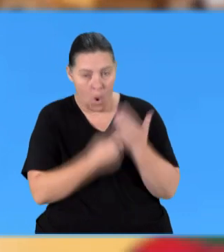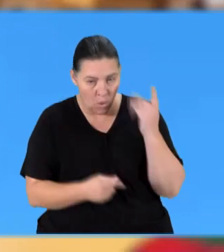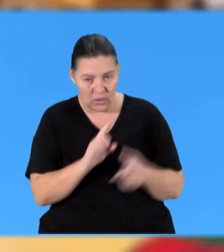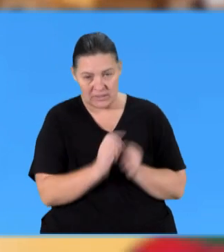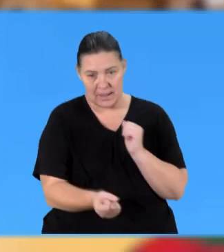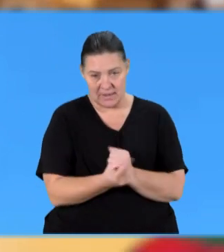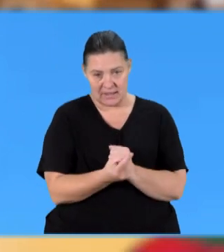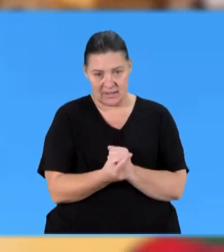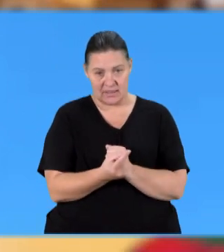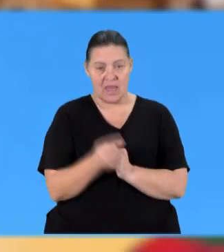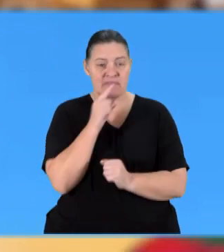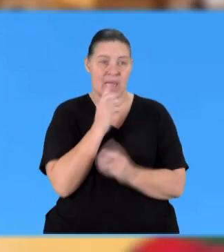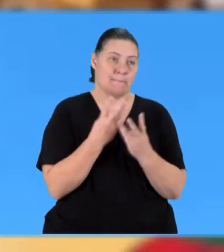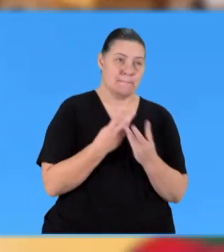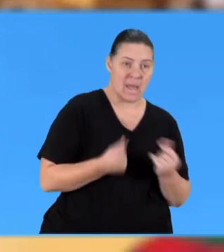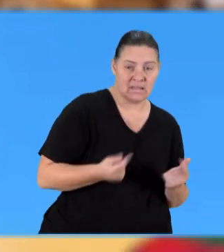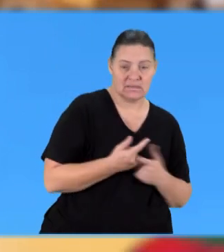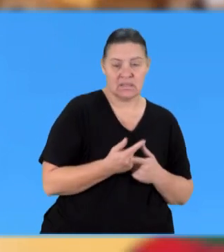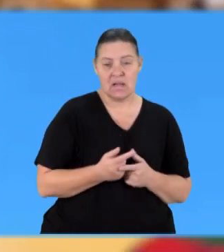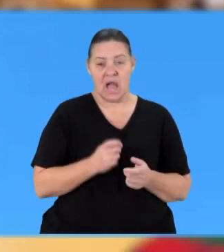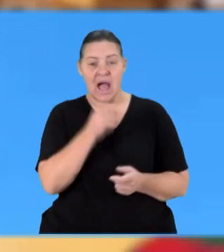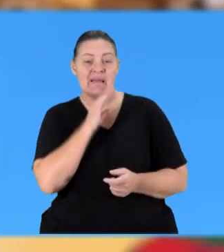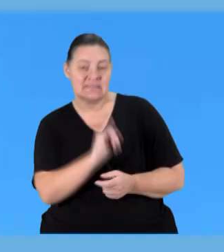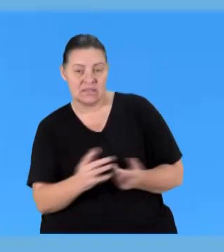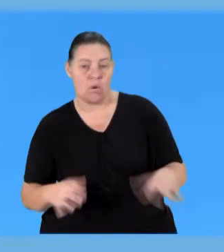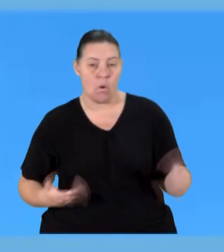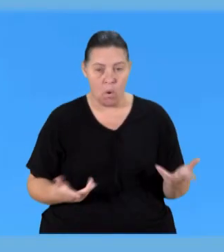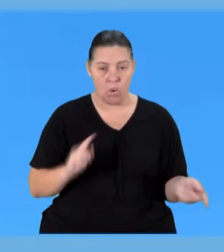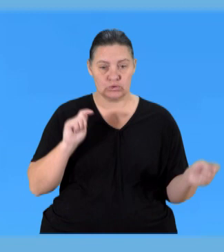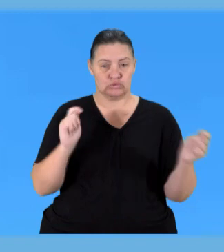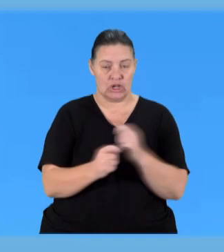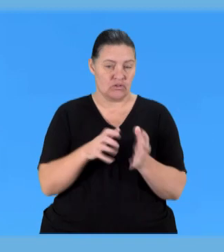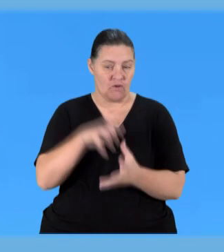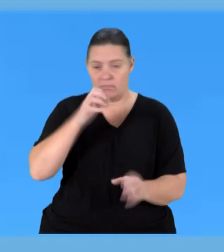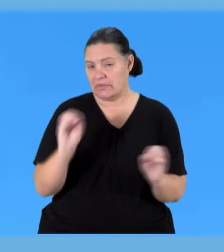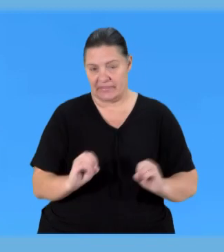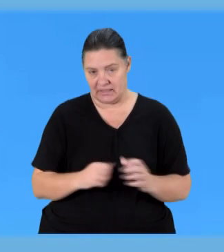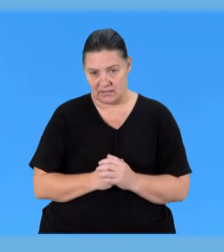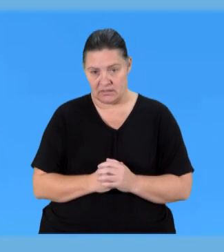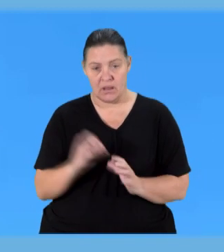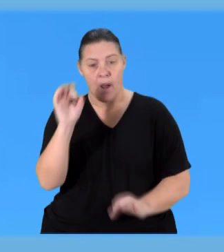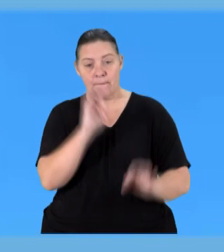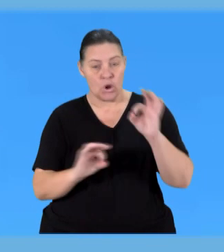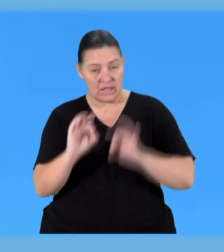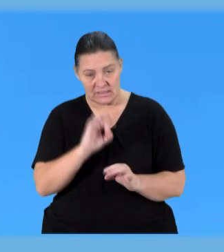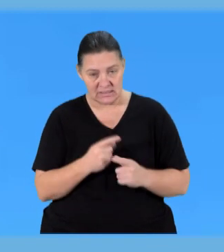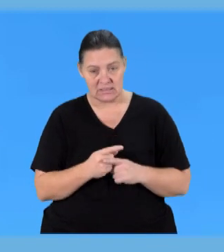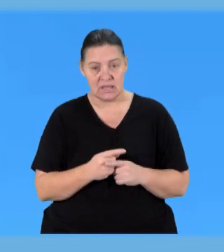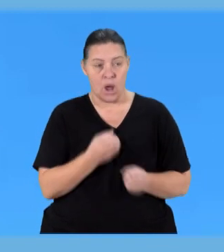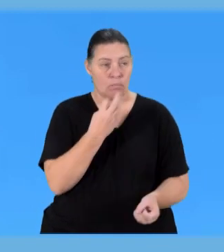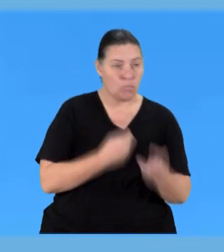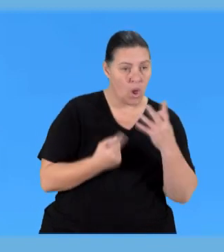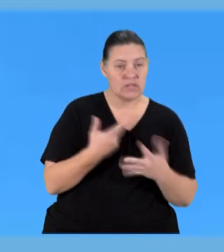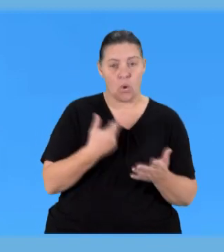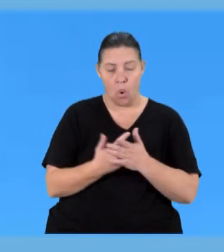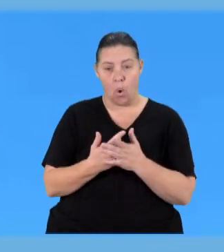only thing that is happening. They do not melt, solidify, or change volume. Molecules do not boil or